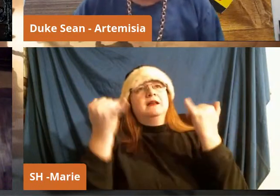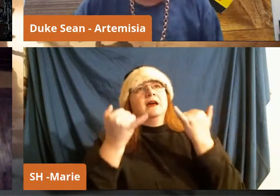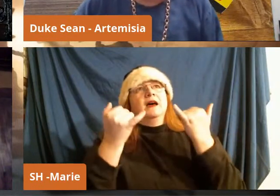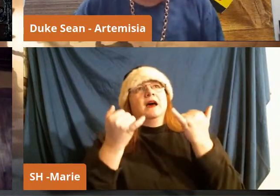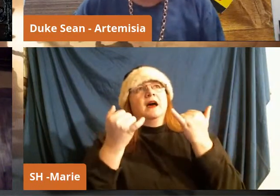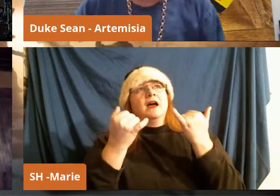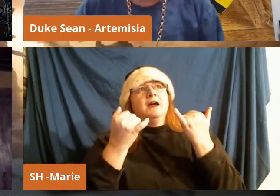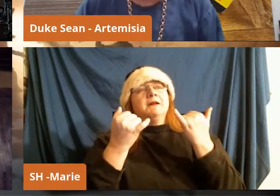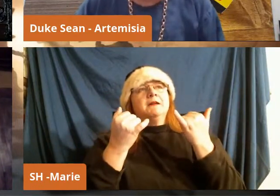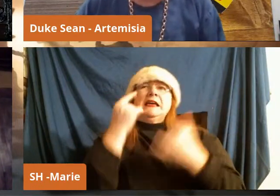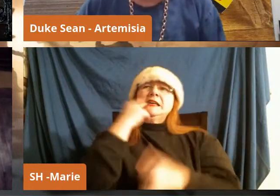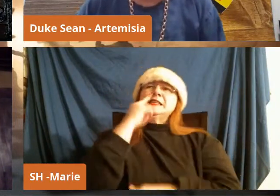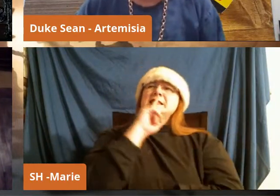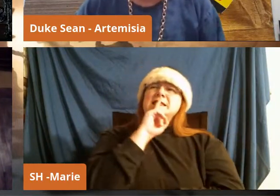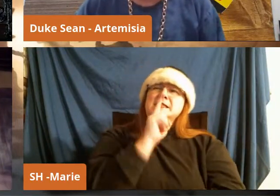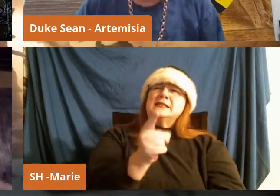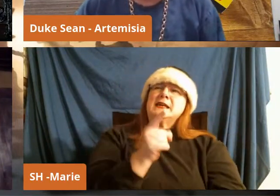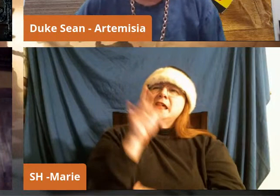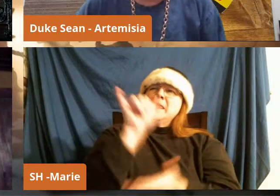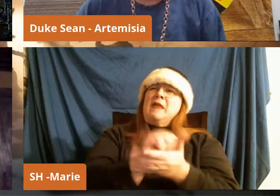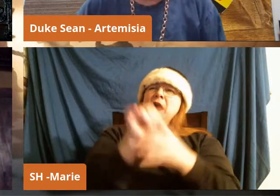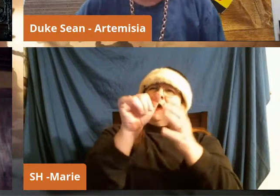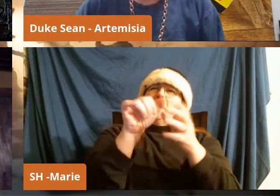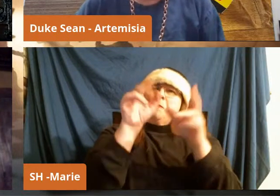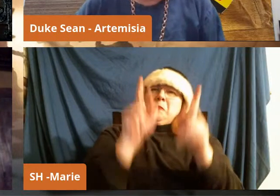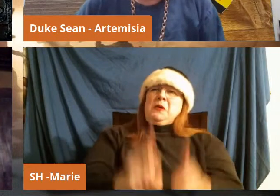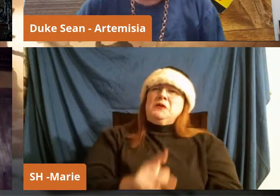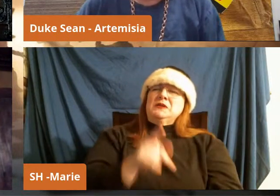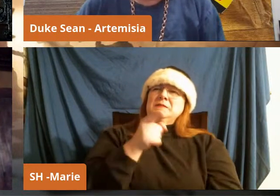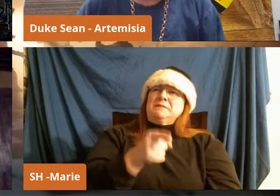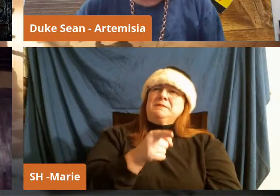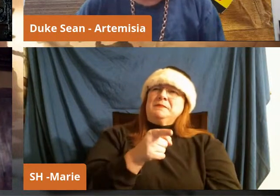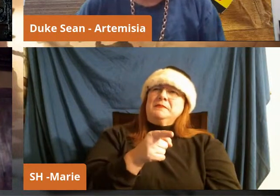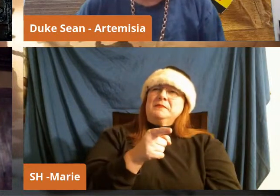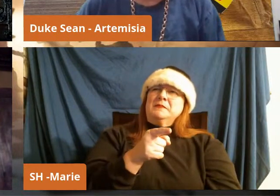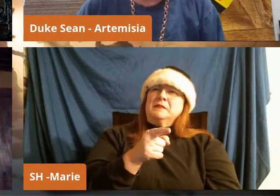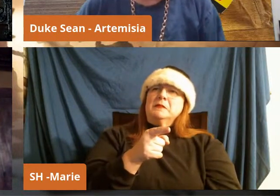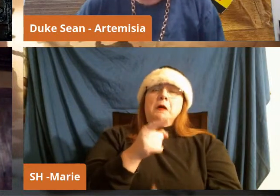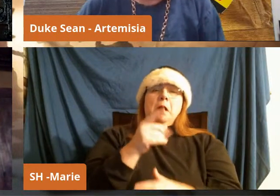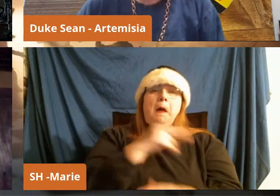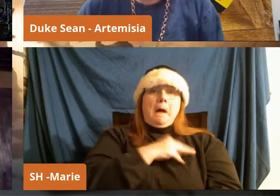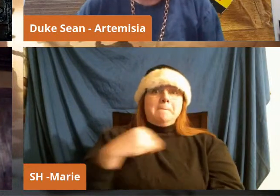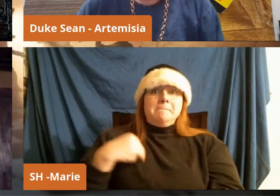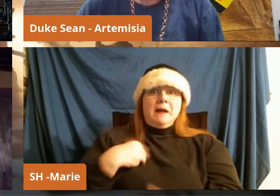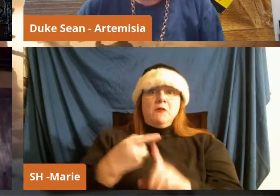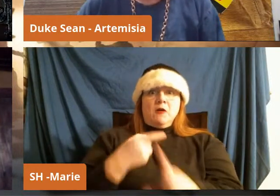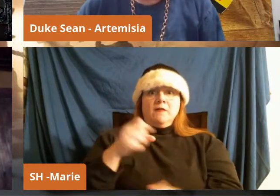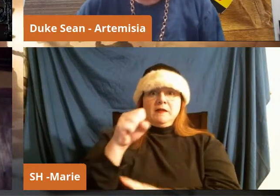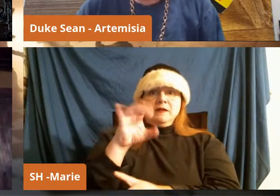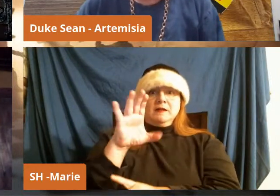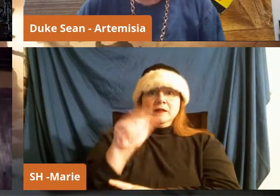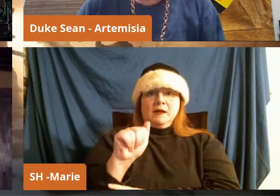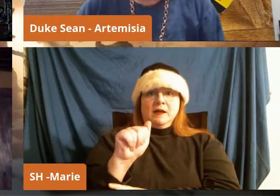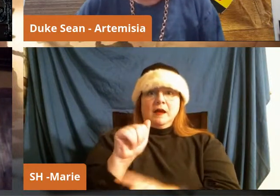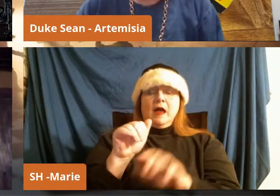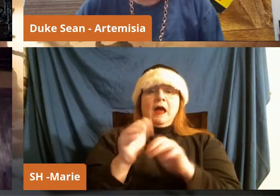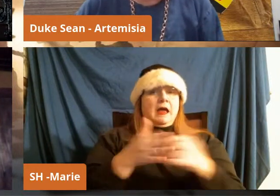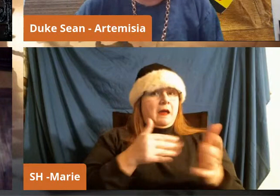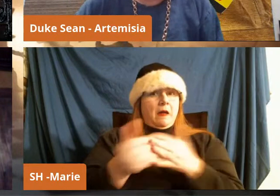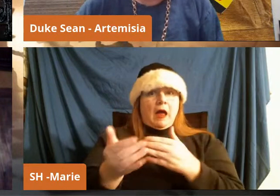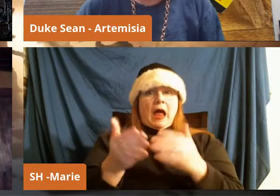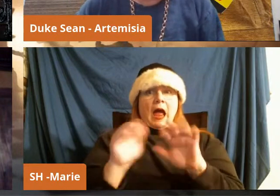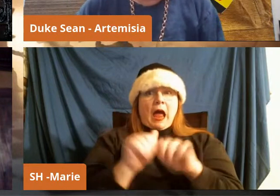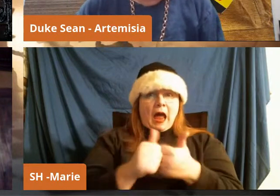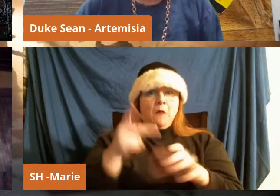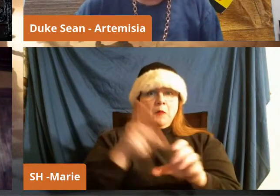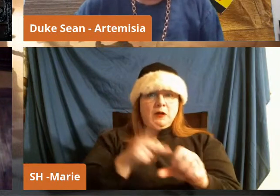it, is this candidate, a citizen of the SCA? Yeah. However they